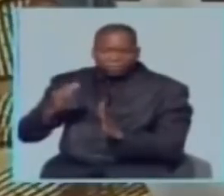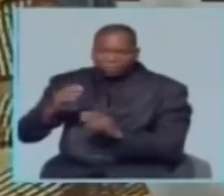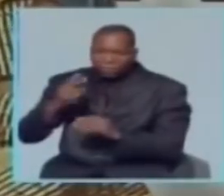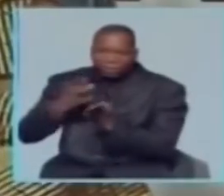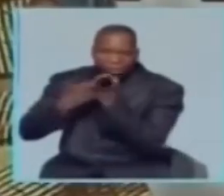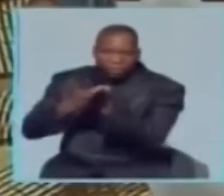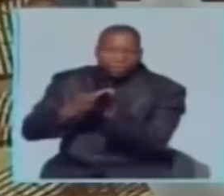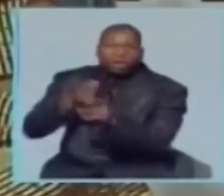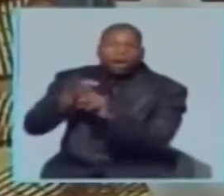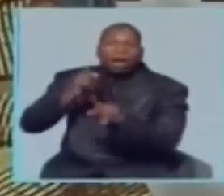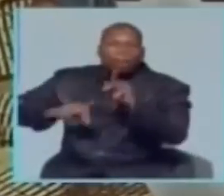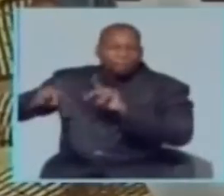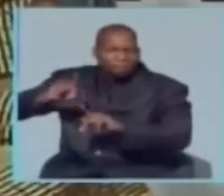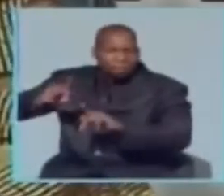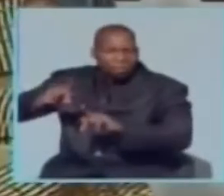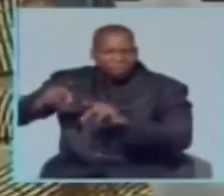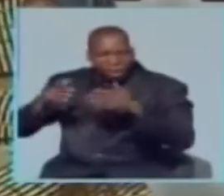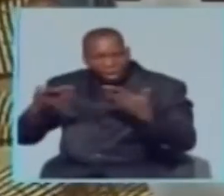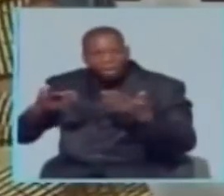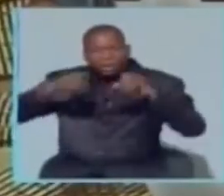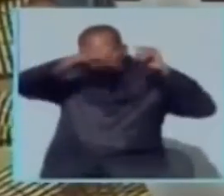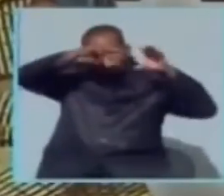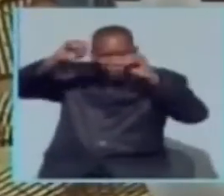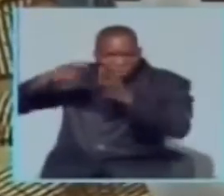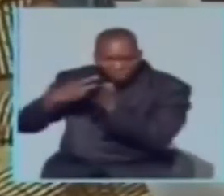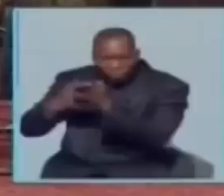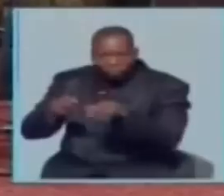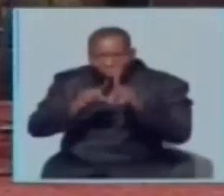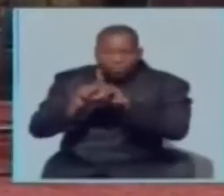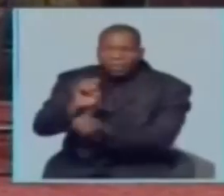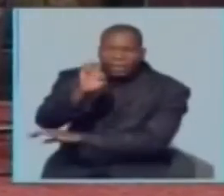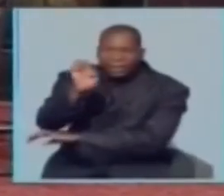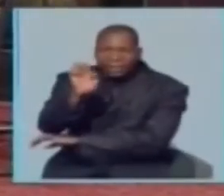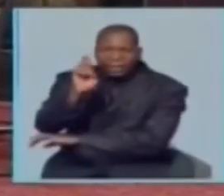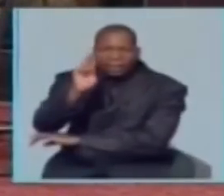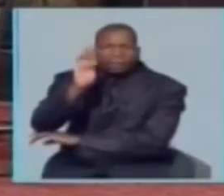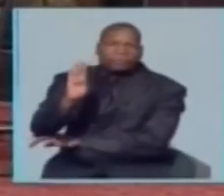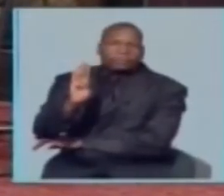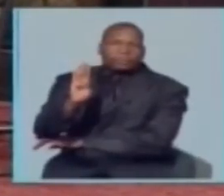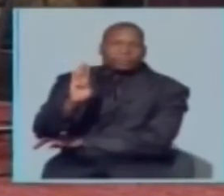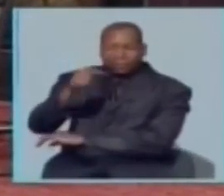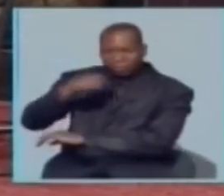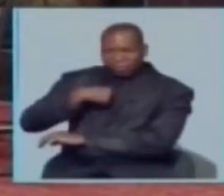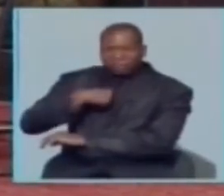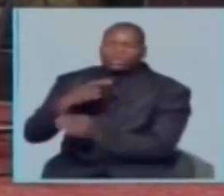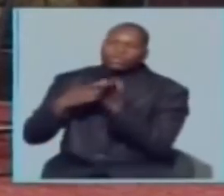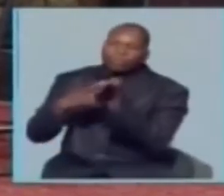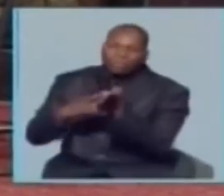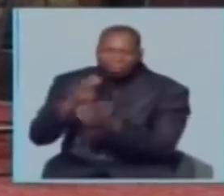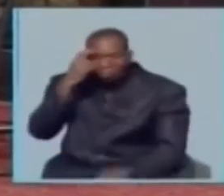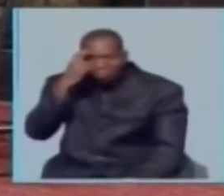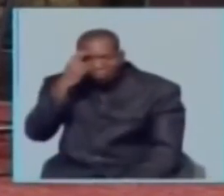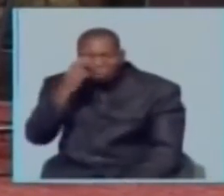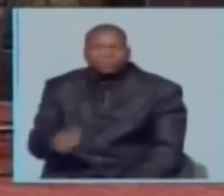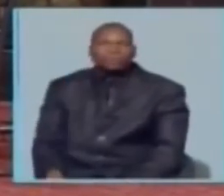the public, by ZESCO, and ultimately by the ERB. And I will wait for those recommendations. Right.